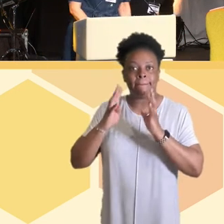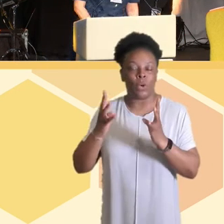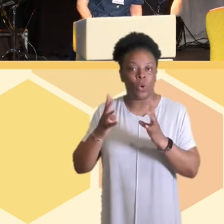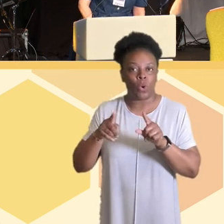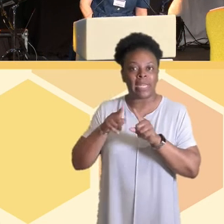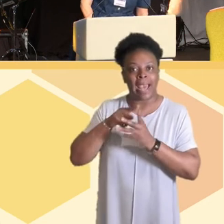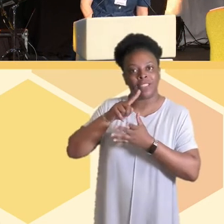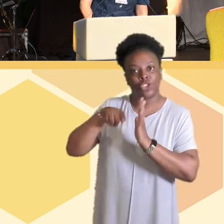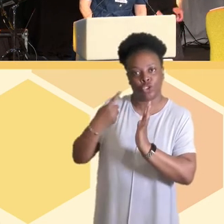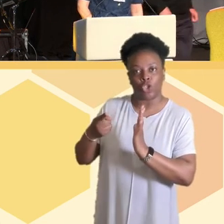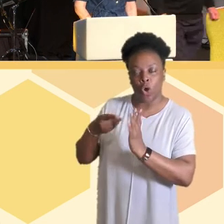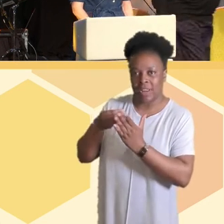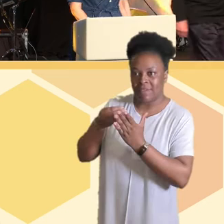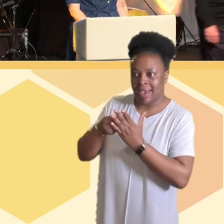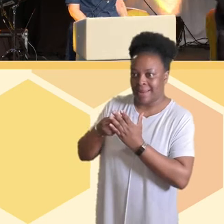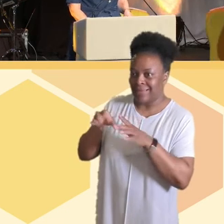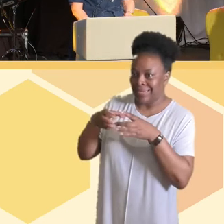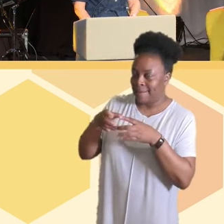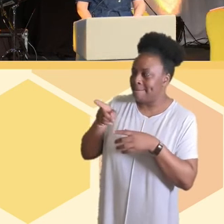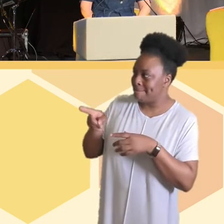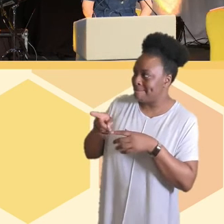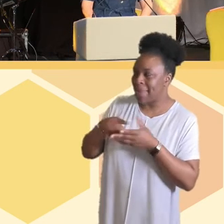John's going to depart the stage.